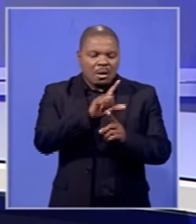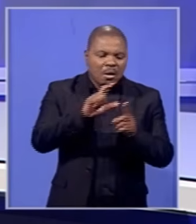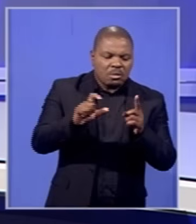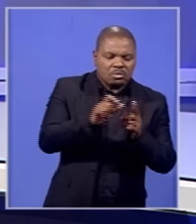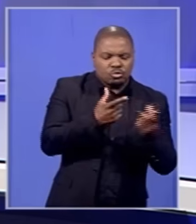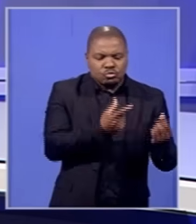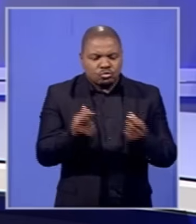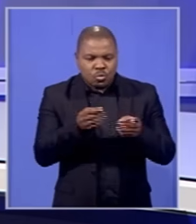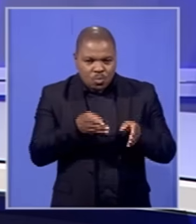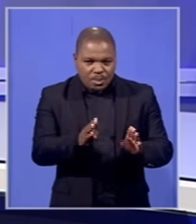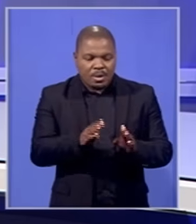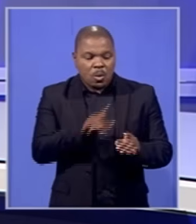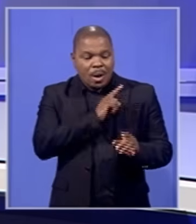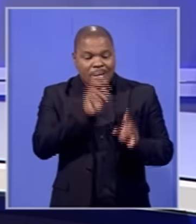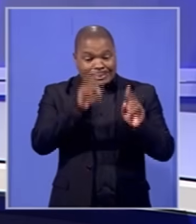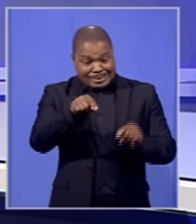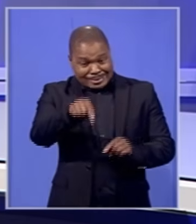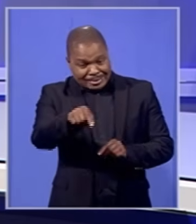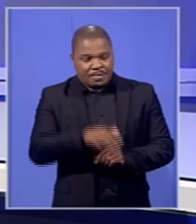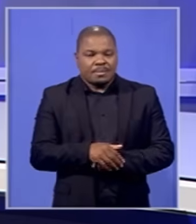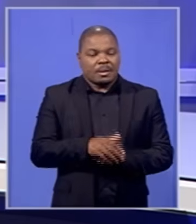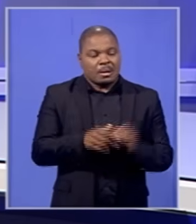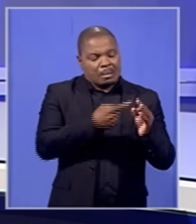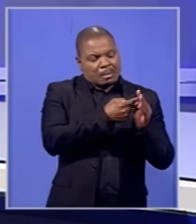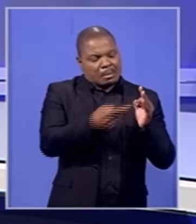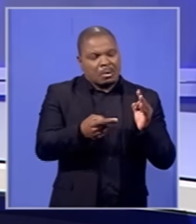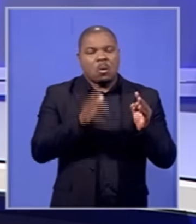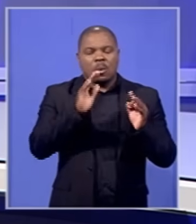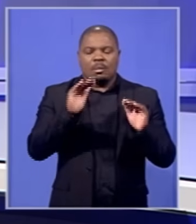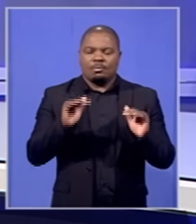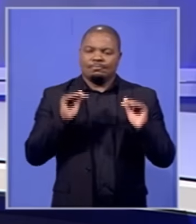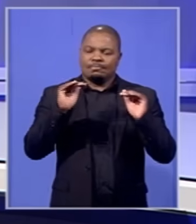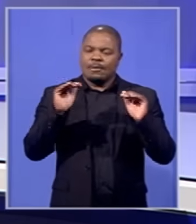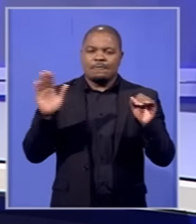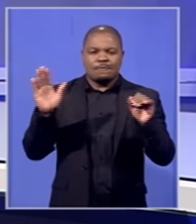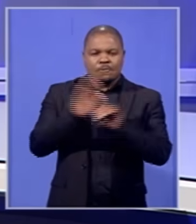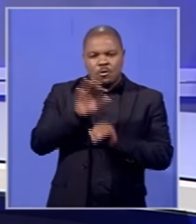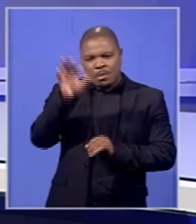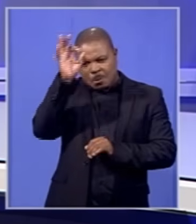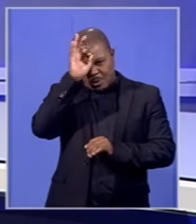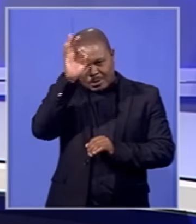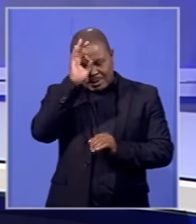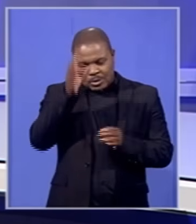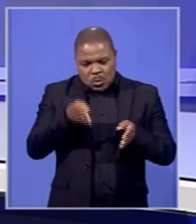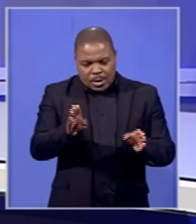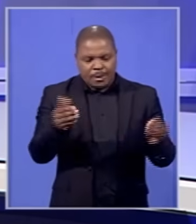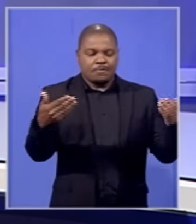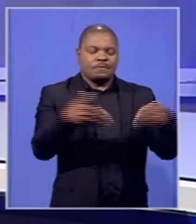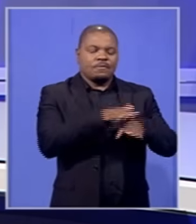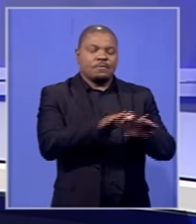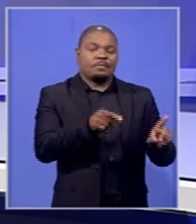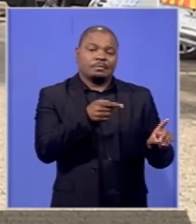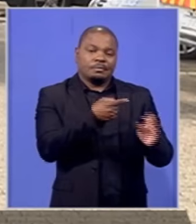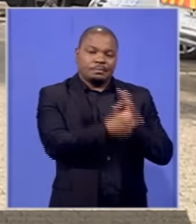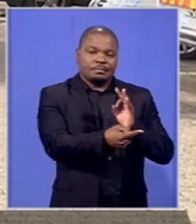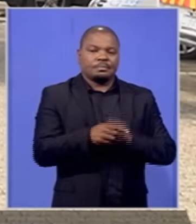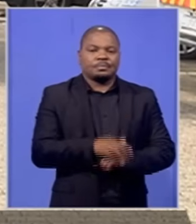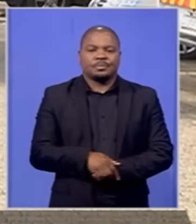gone. Mapodisi a mararo a tla bolokwa ka phitlho ya maemo a tletseng ya sepodisi.